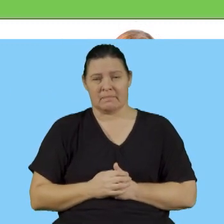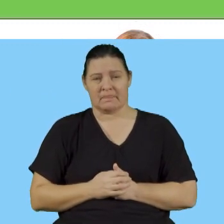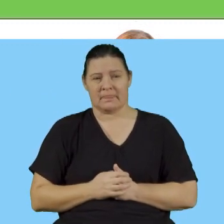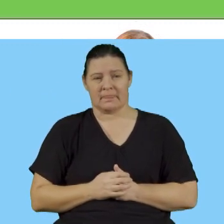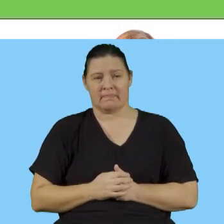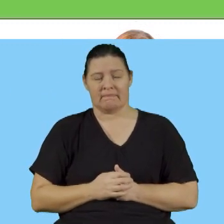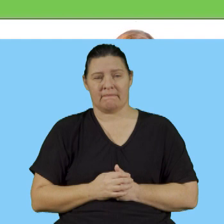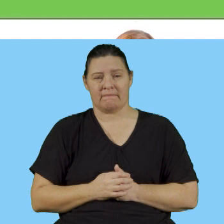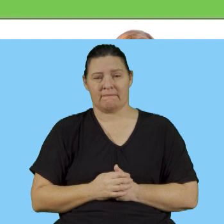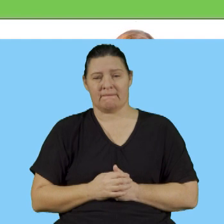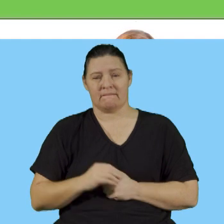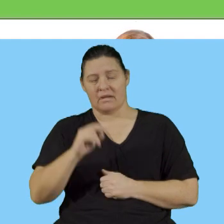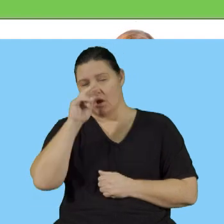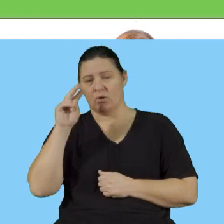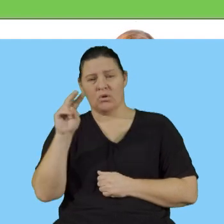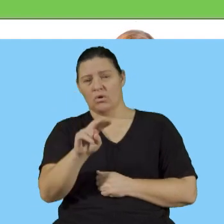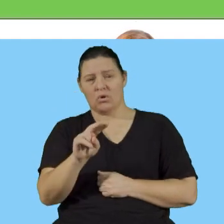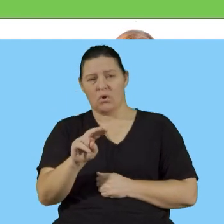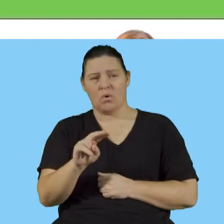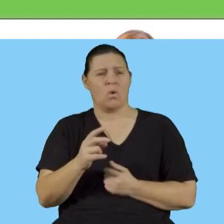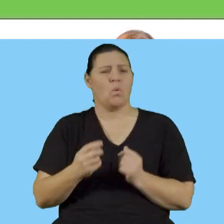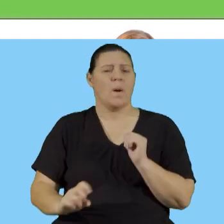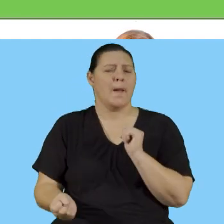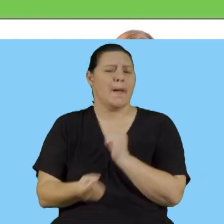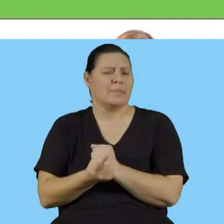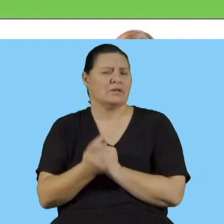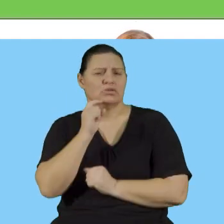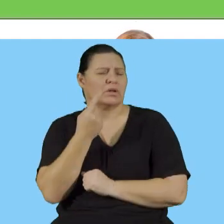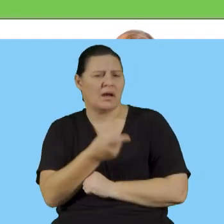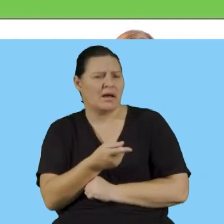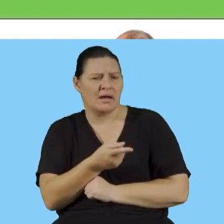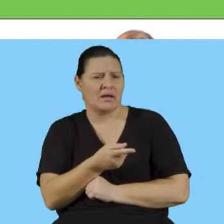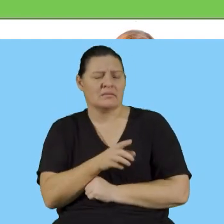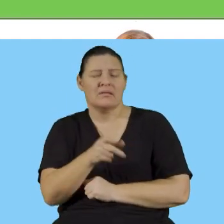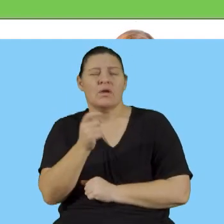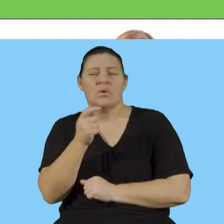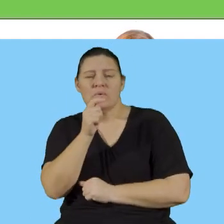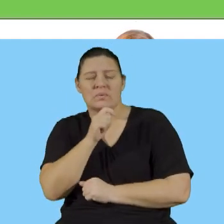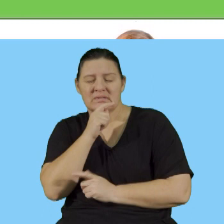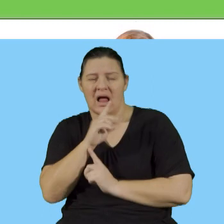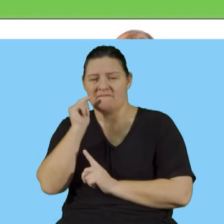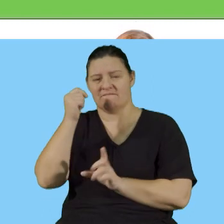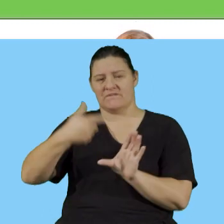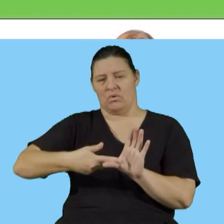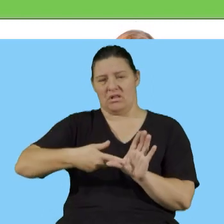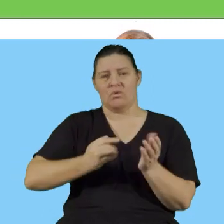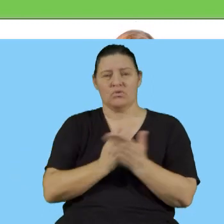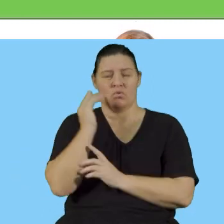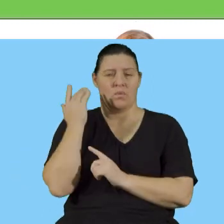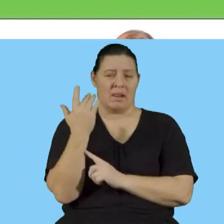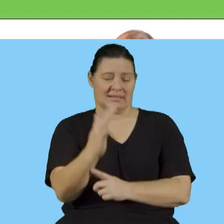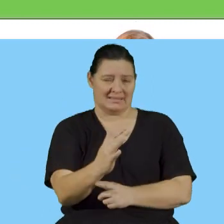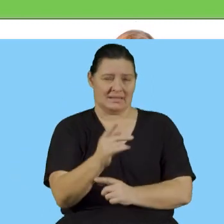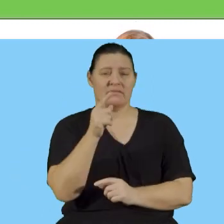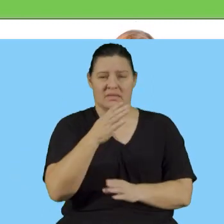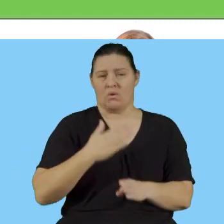So we are going to look at what happens to the glucose. The glucose is used as fuel by plants to do